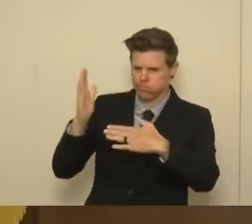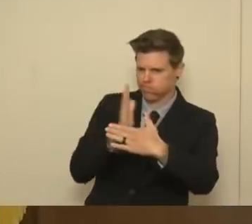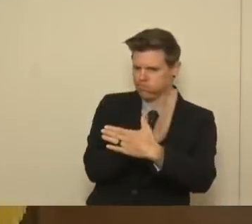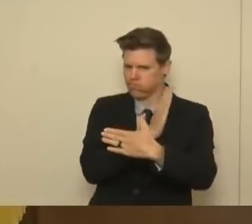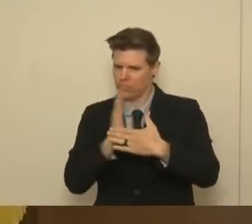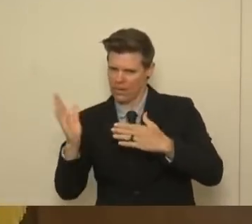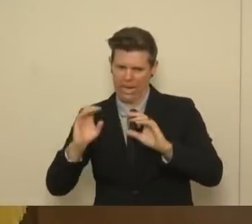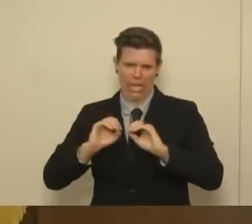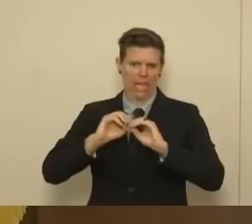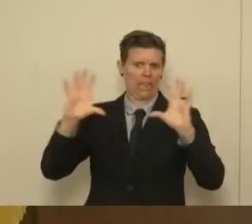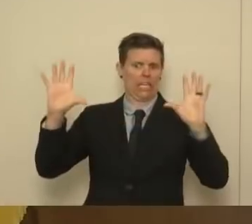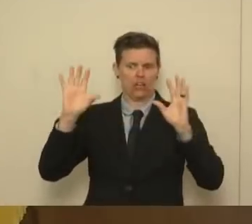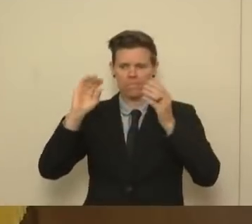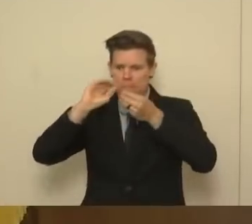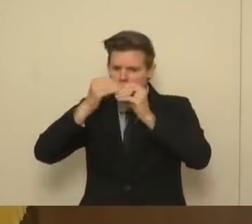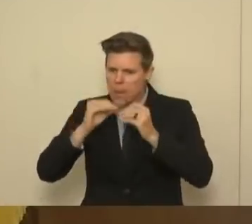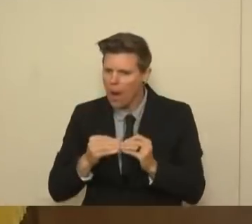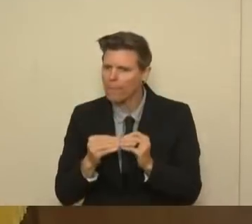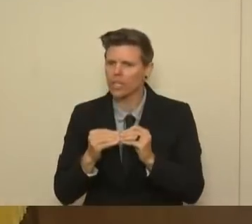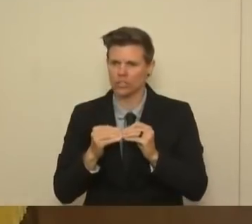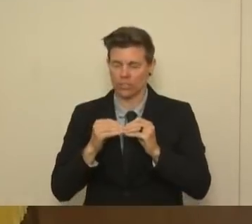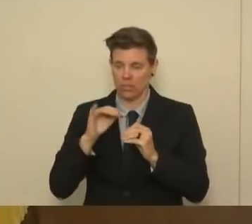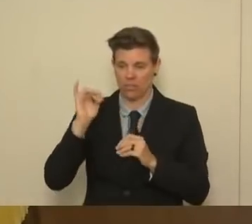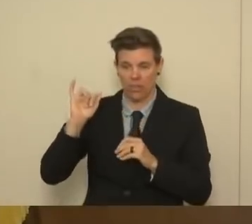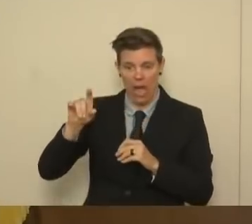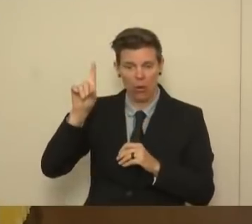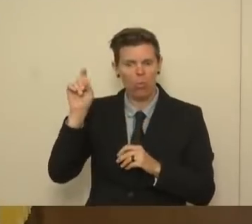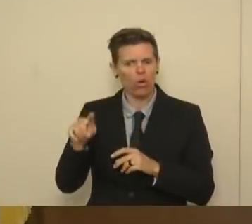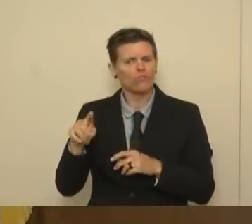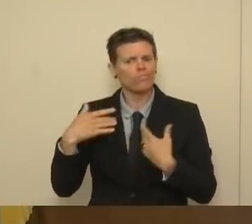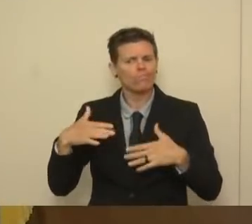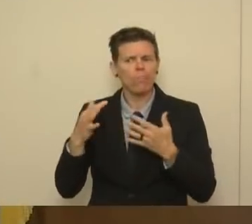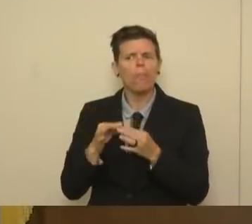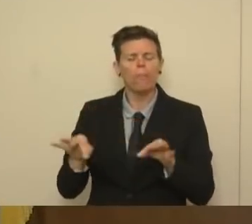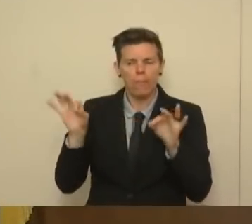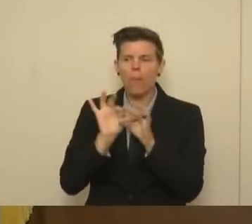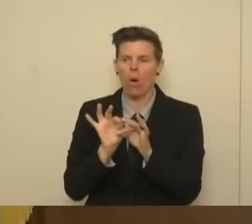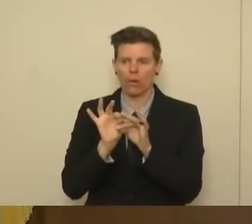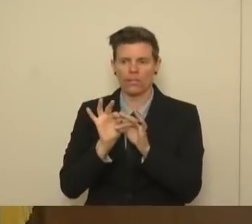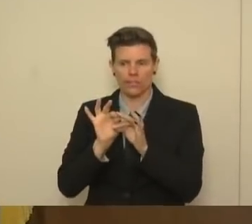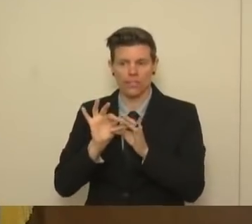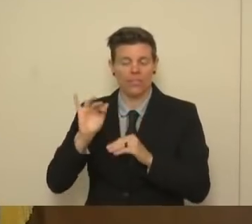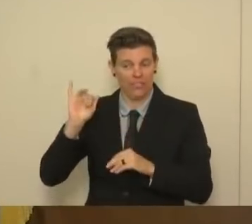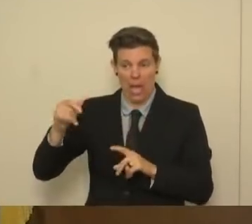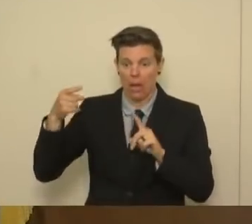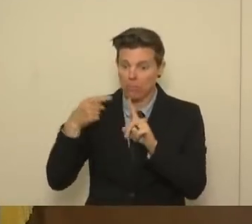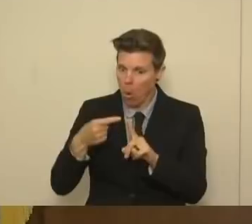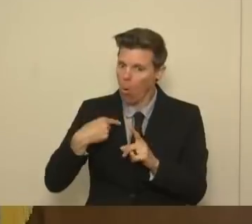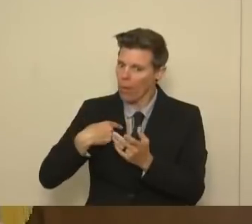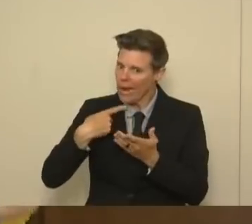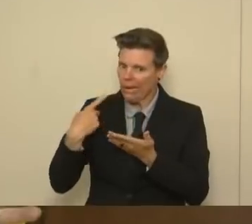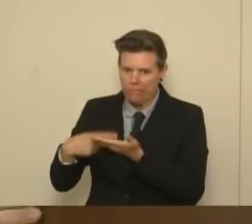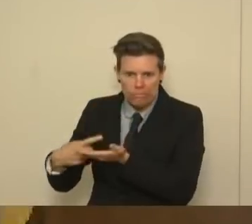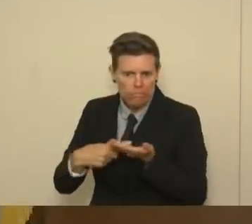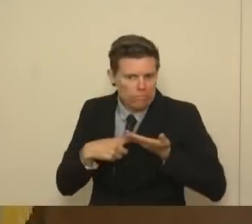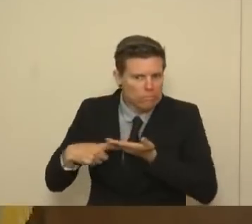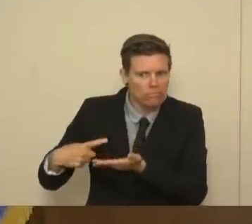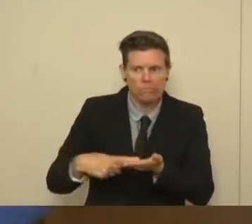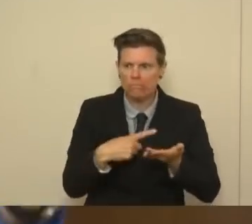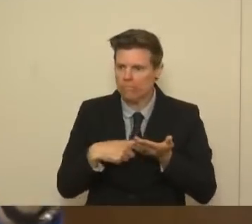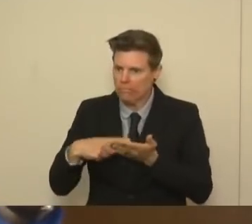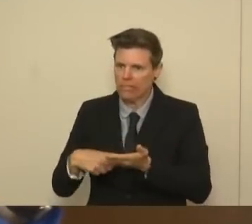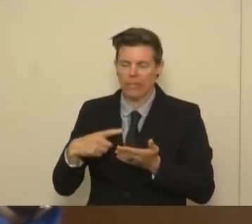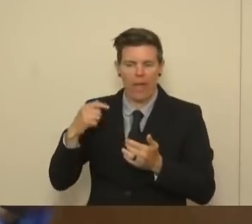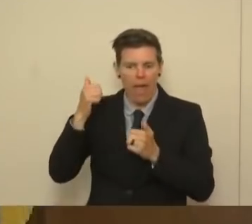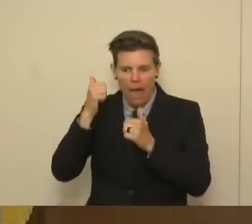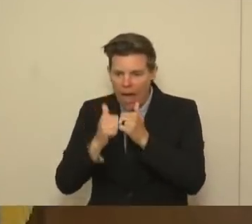actually we debate, and they're because each state is in a different place, and then the risk to the populations. Here's